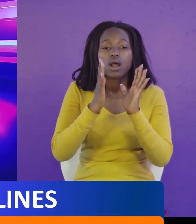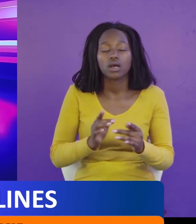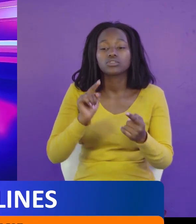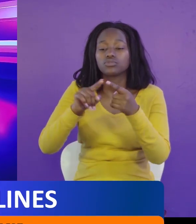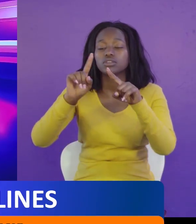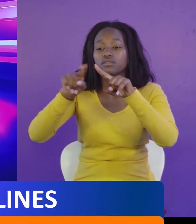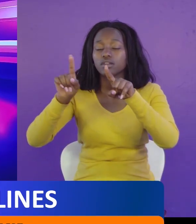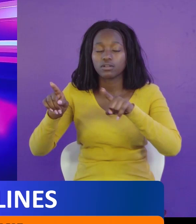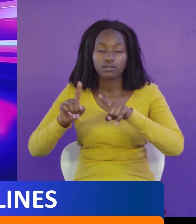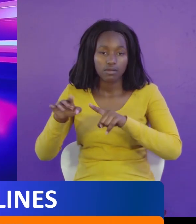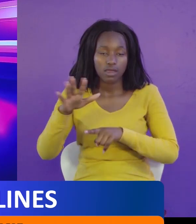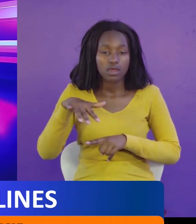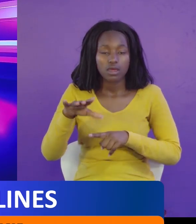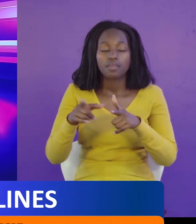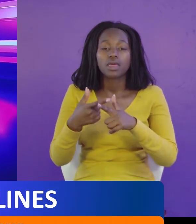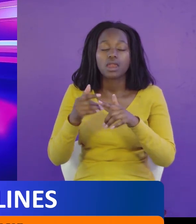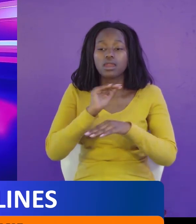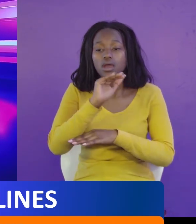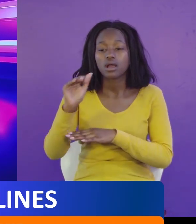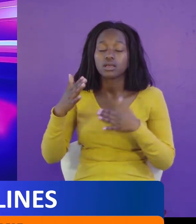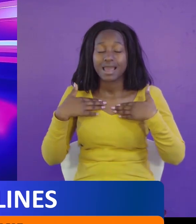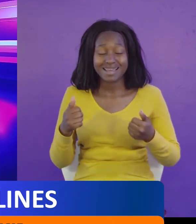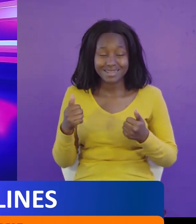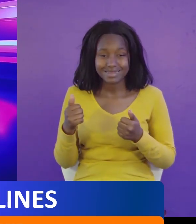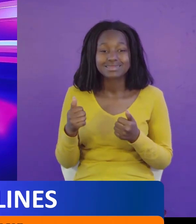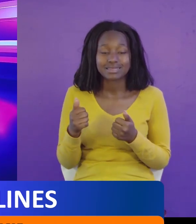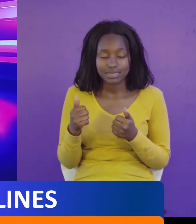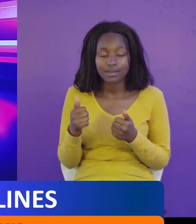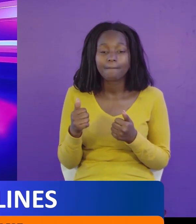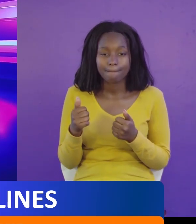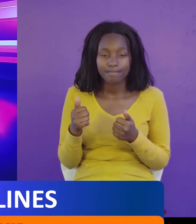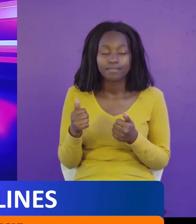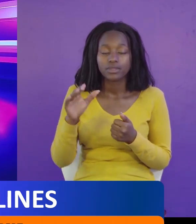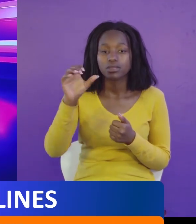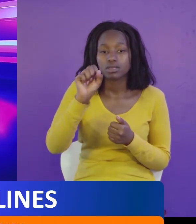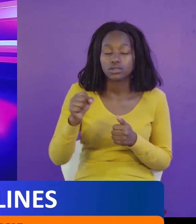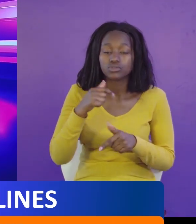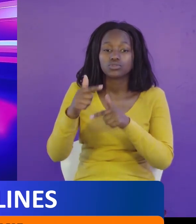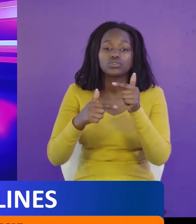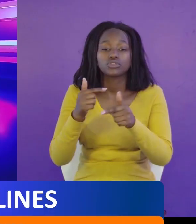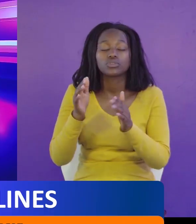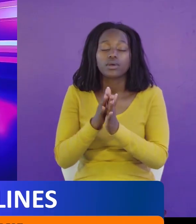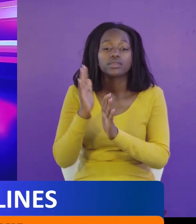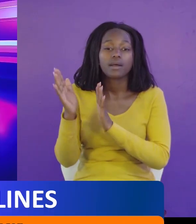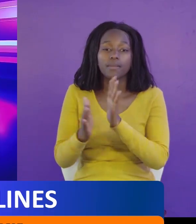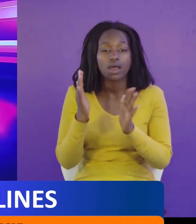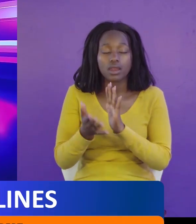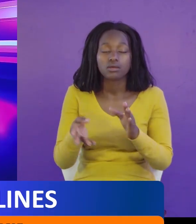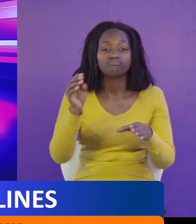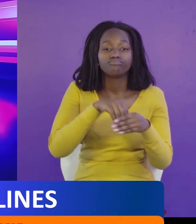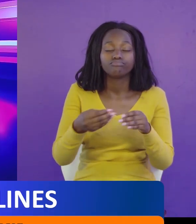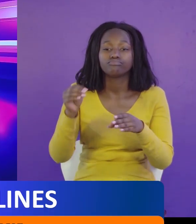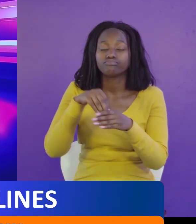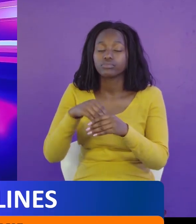on the Health Cabinet Secretary on the Cabinet Health Secretary to proceed with the plan of onboarding the